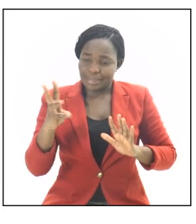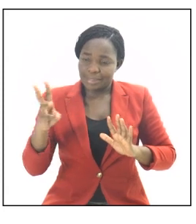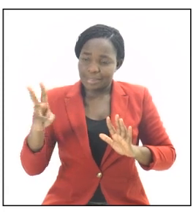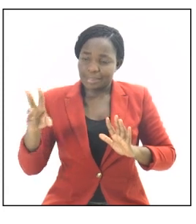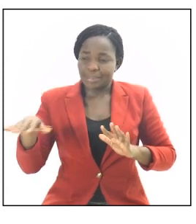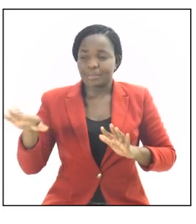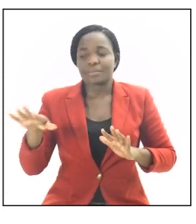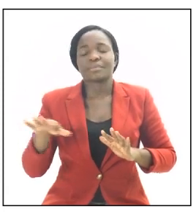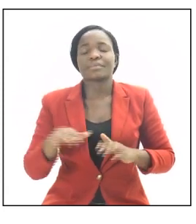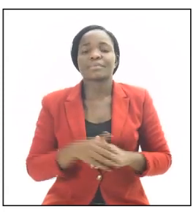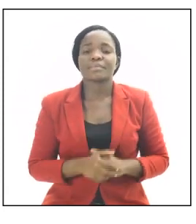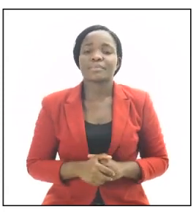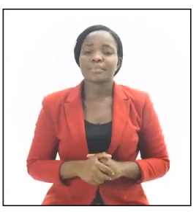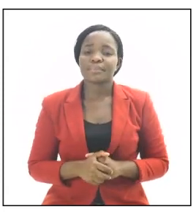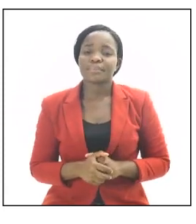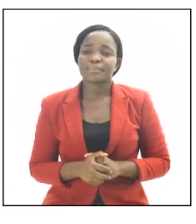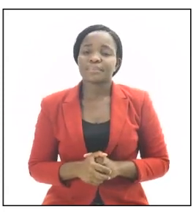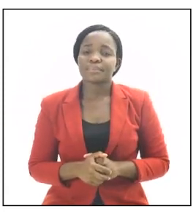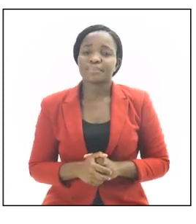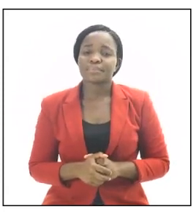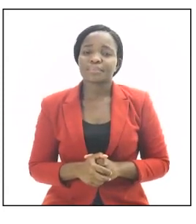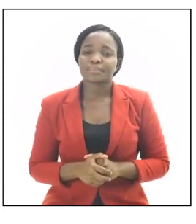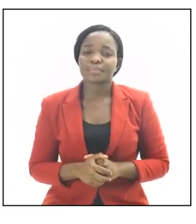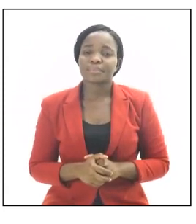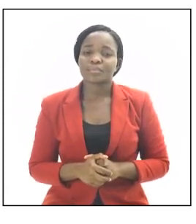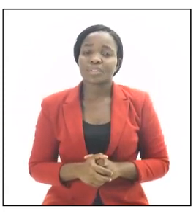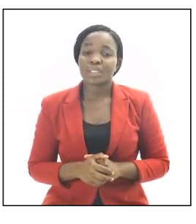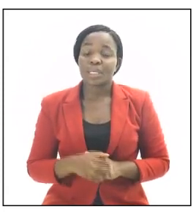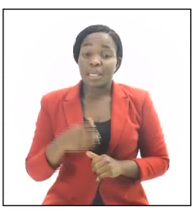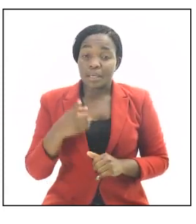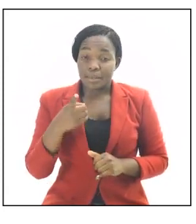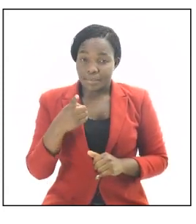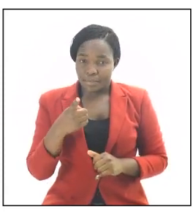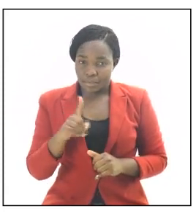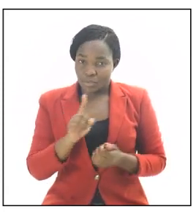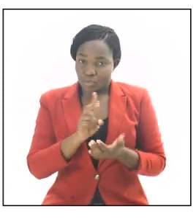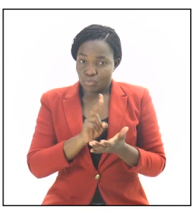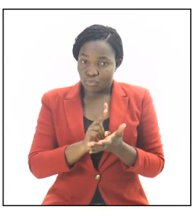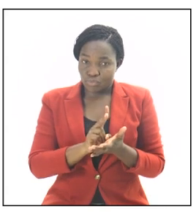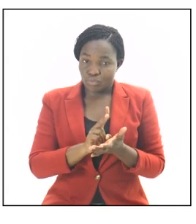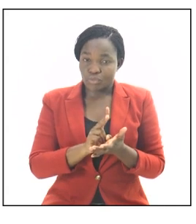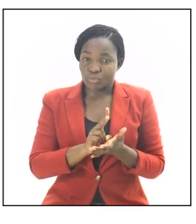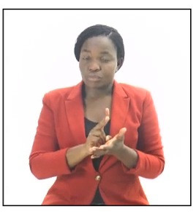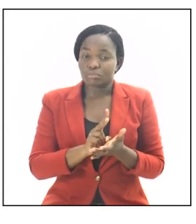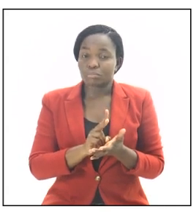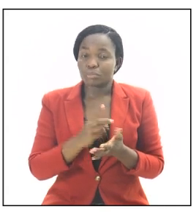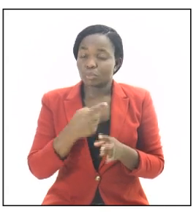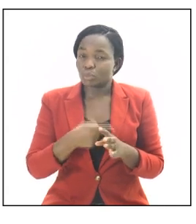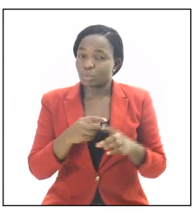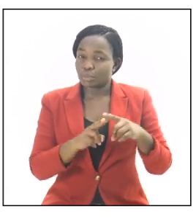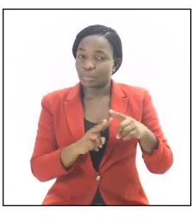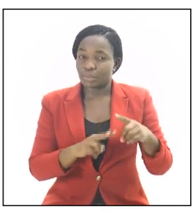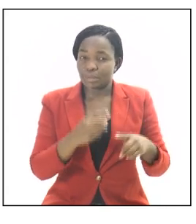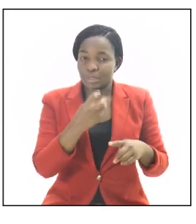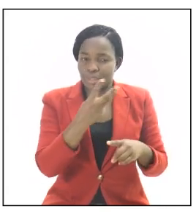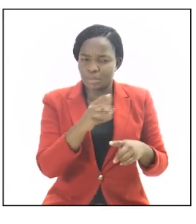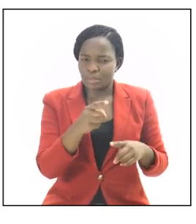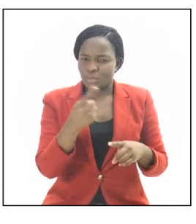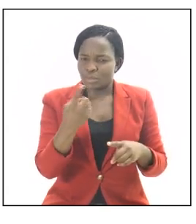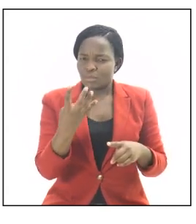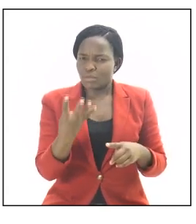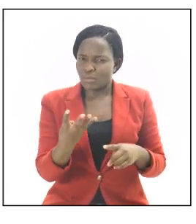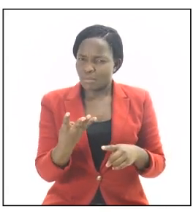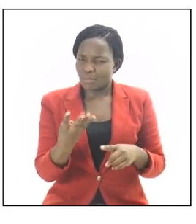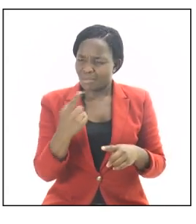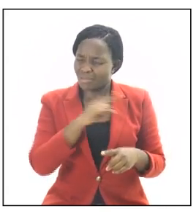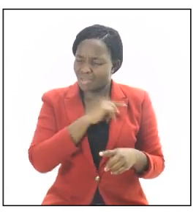3.166, etc. But the value of pi is 3.14. Why didn't we get that answer?